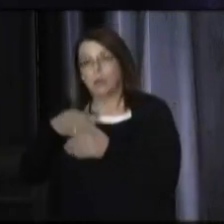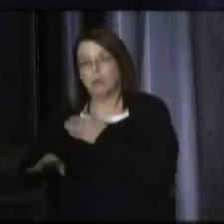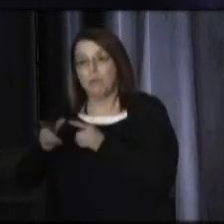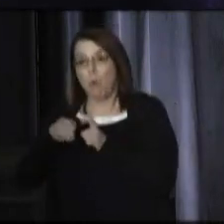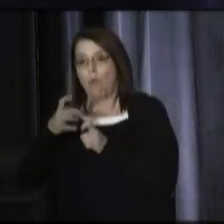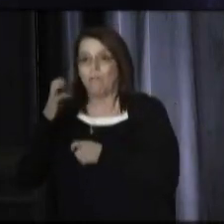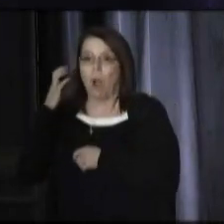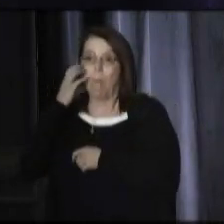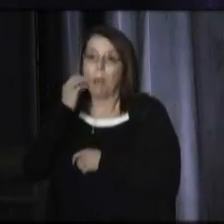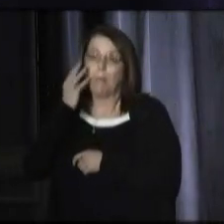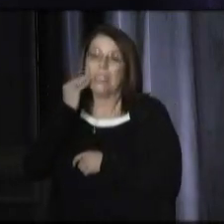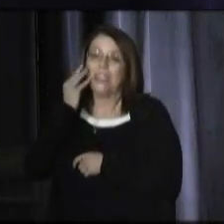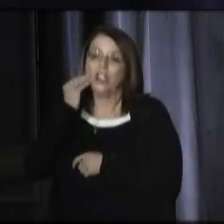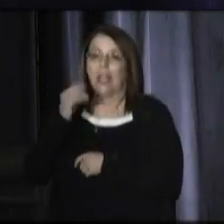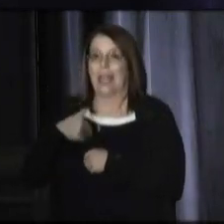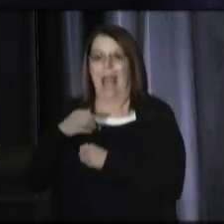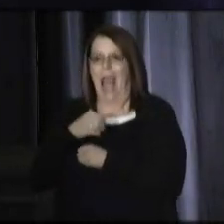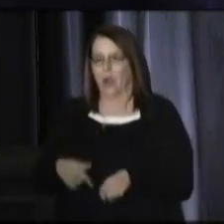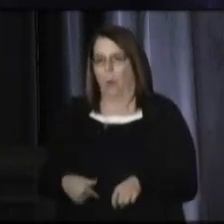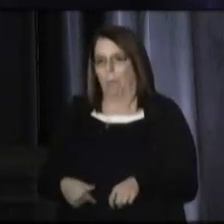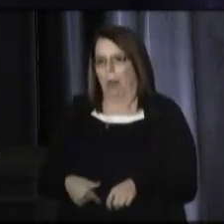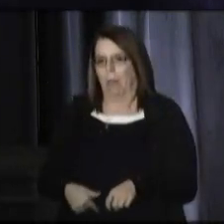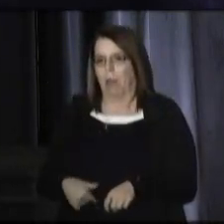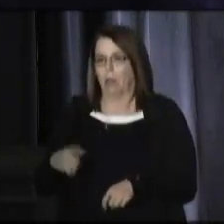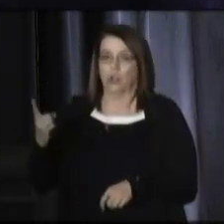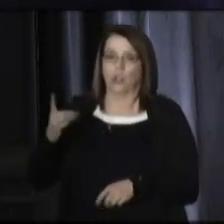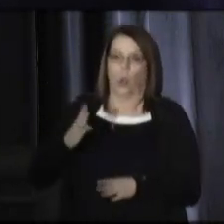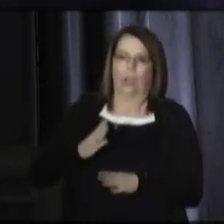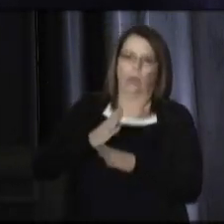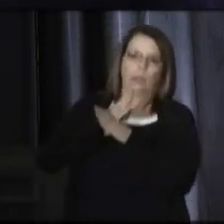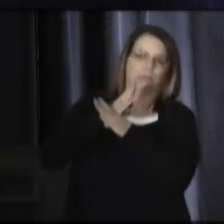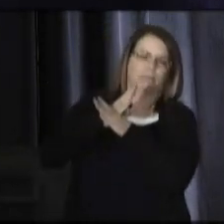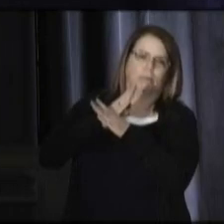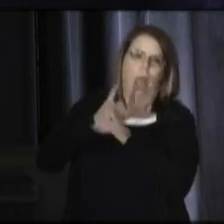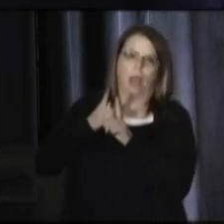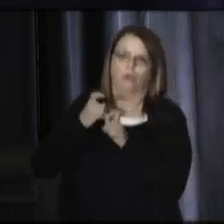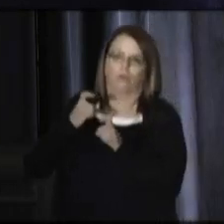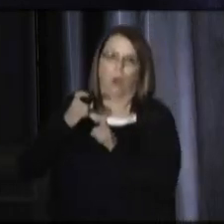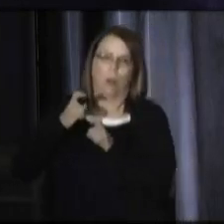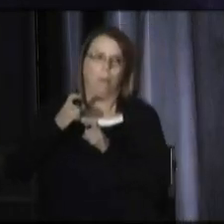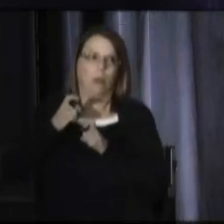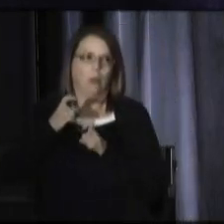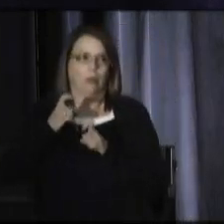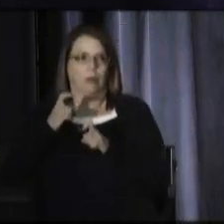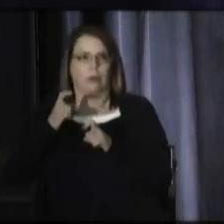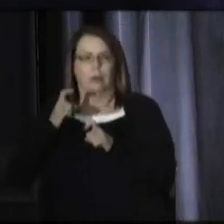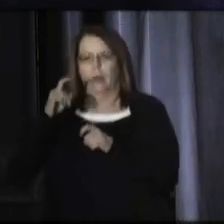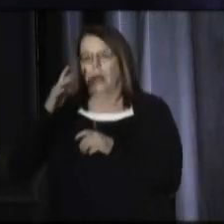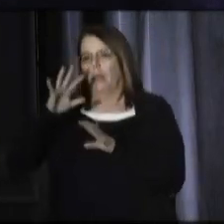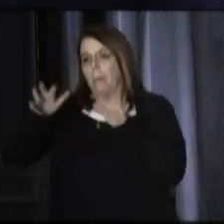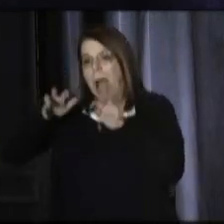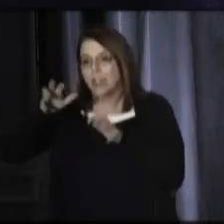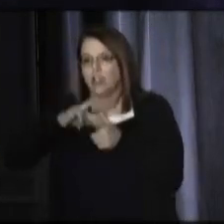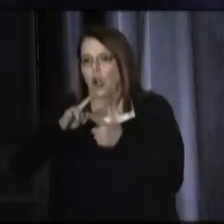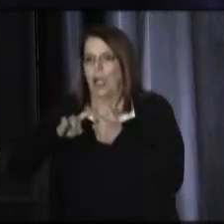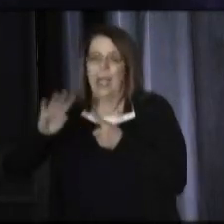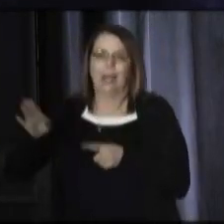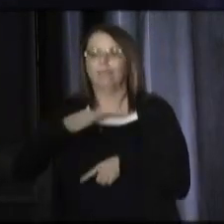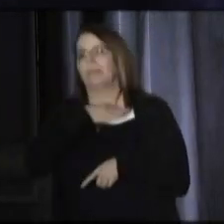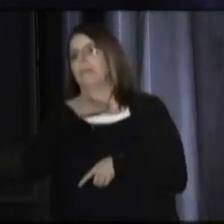story of Momotaro, the boy born from a split-open peach found floating down a river. He saved his entire village from a